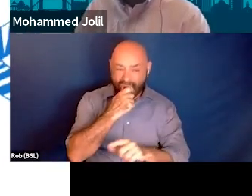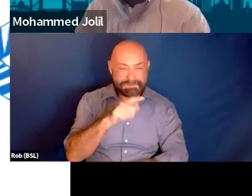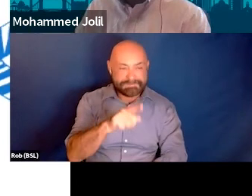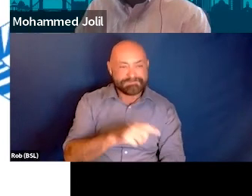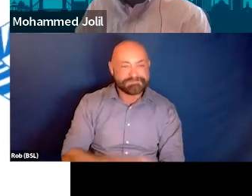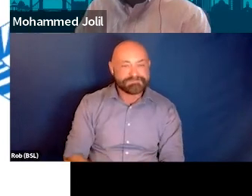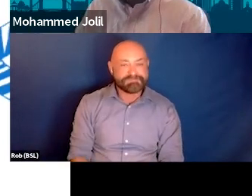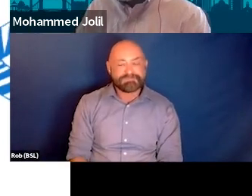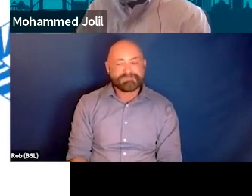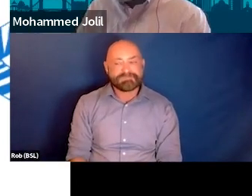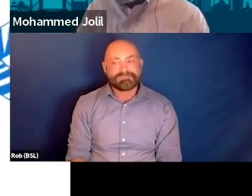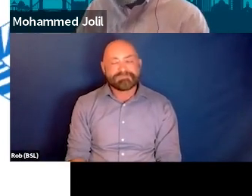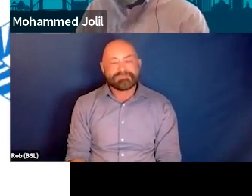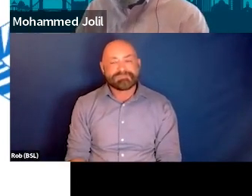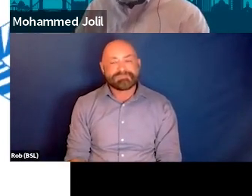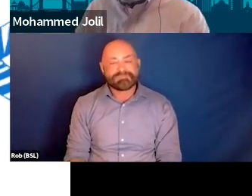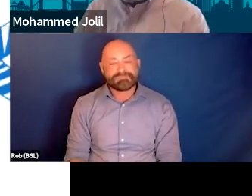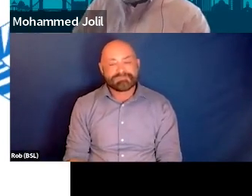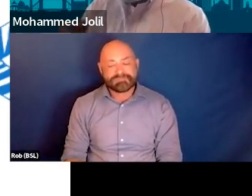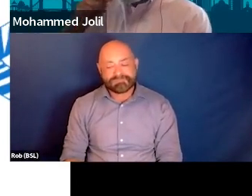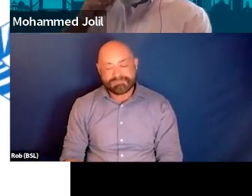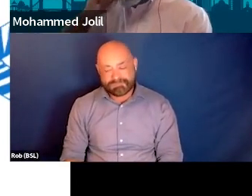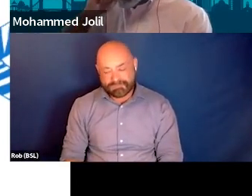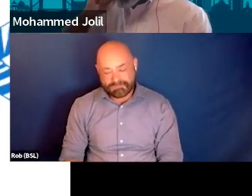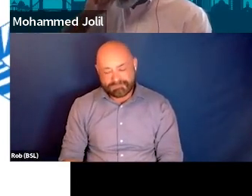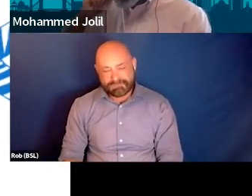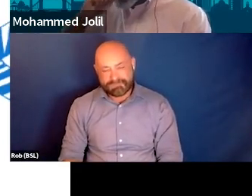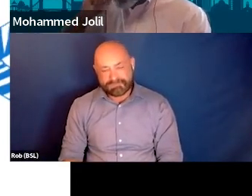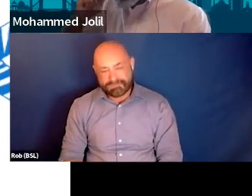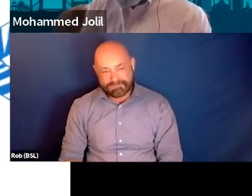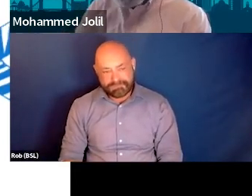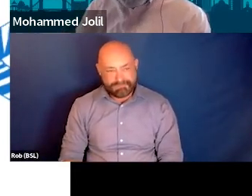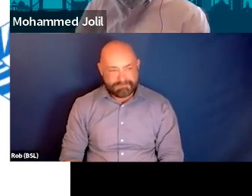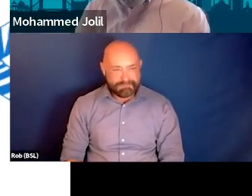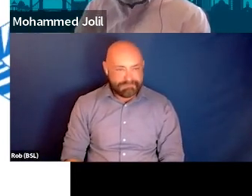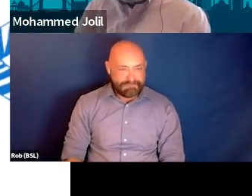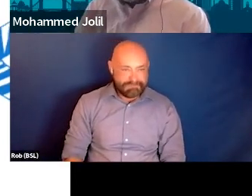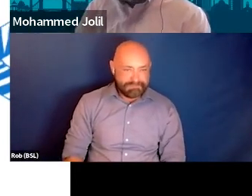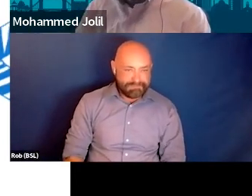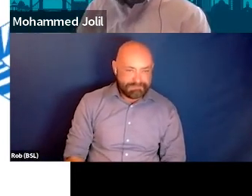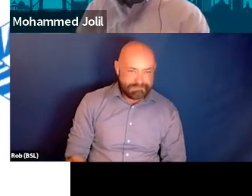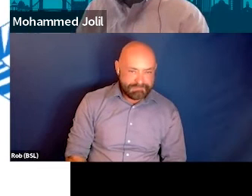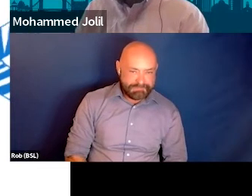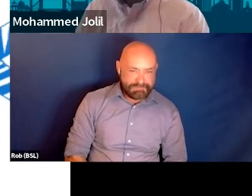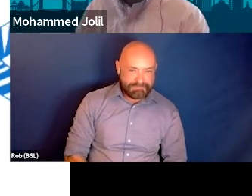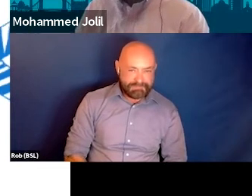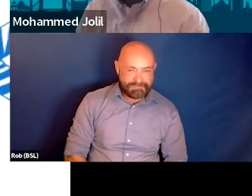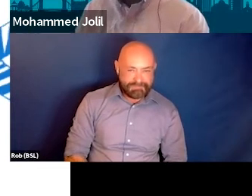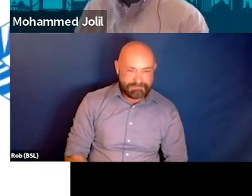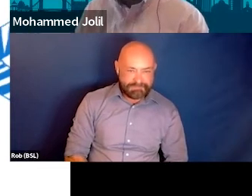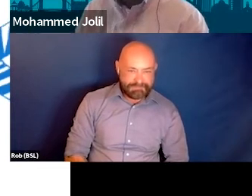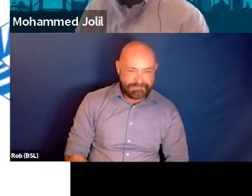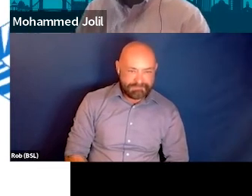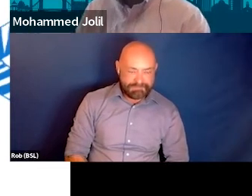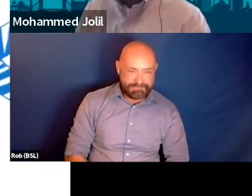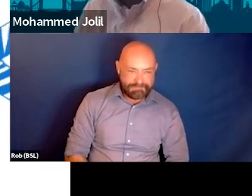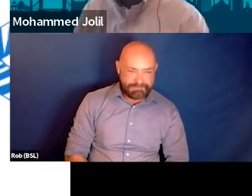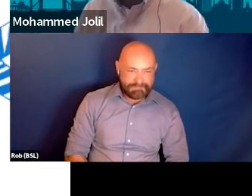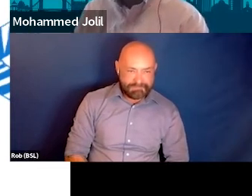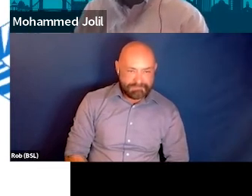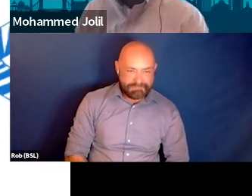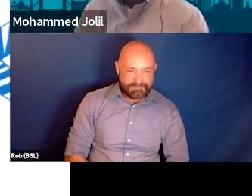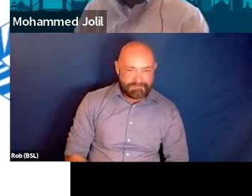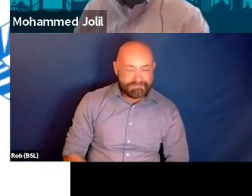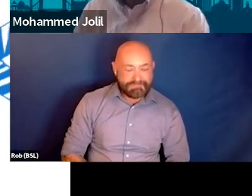successes, we've got an early help strategy in its first draft, and for the first time, it really does feel in